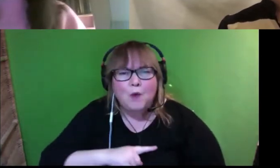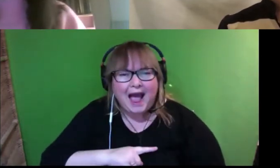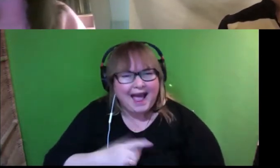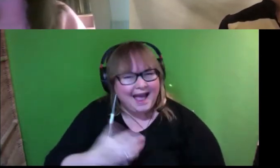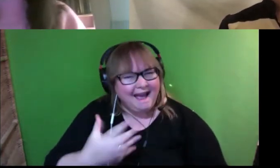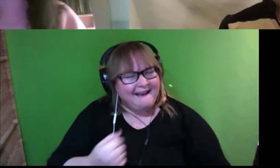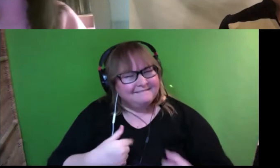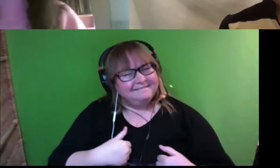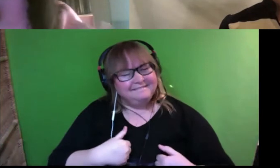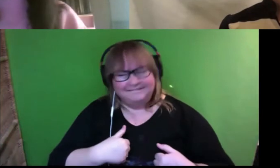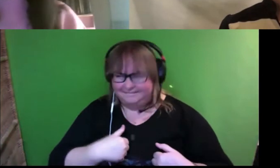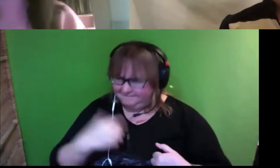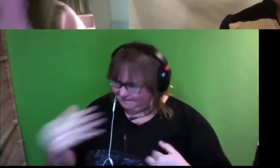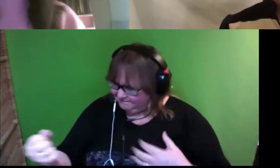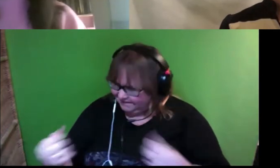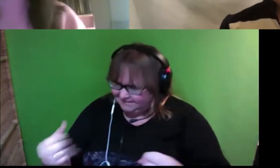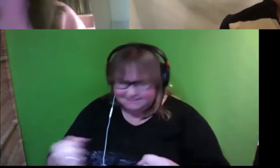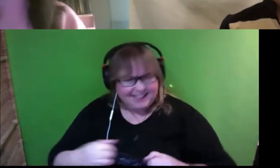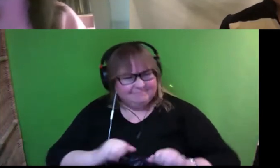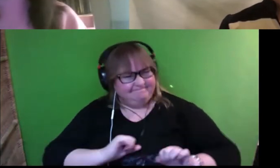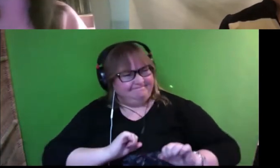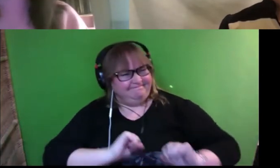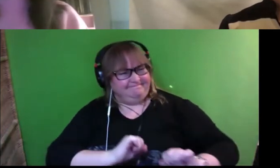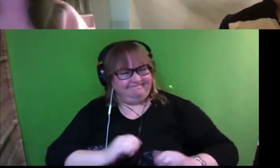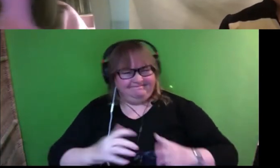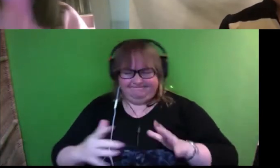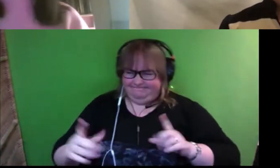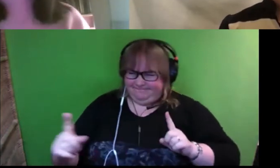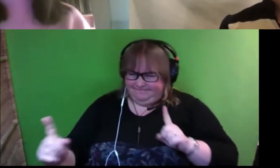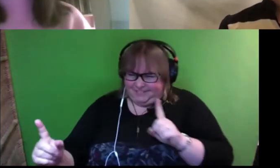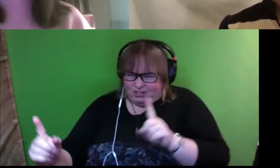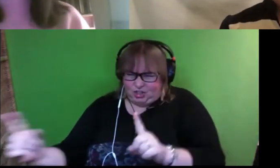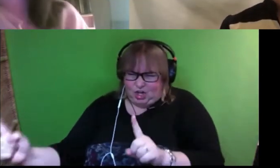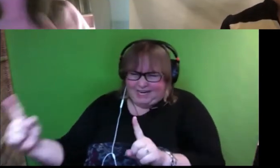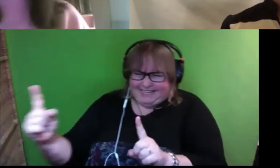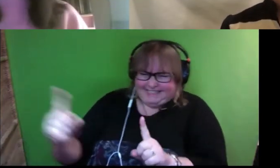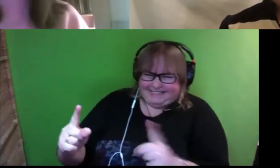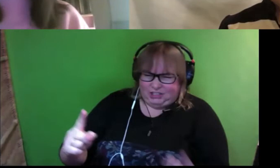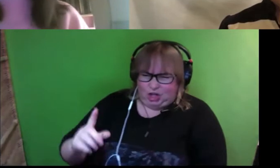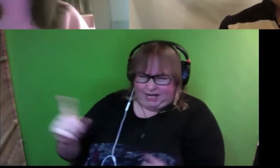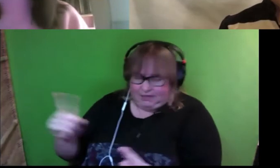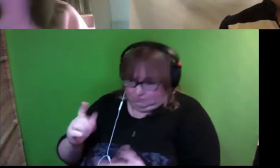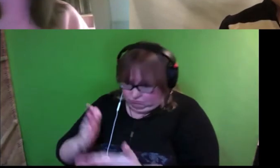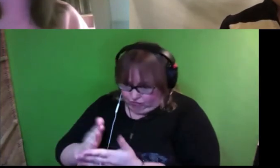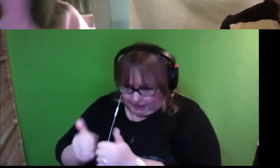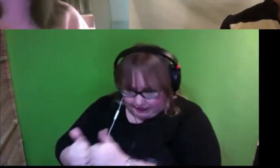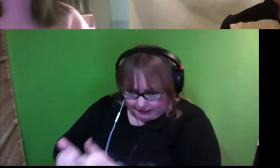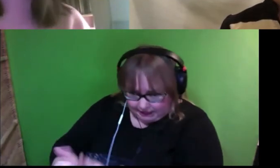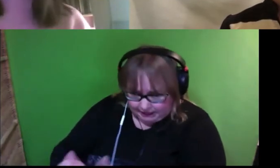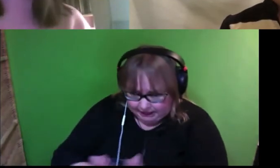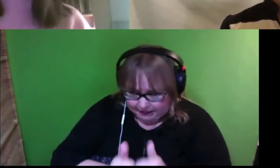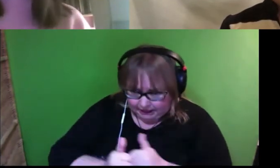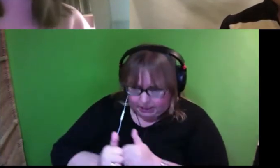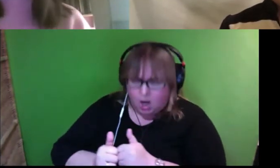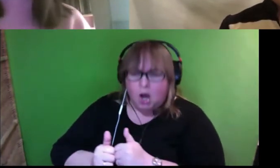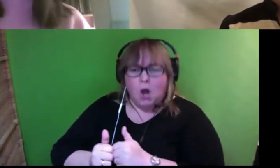know, being in contact with one another with the, you know, with the view to collaborate and